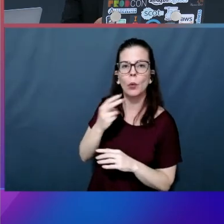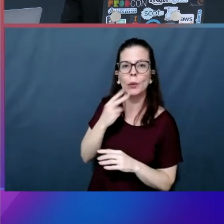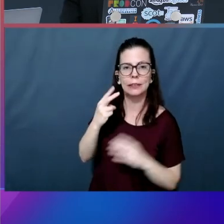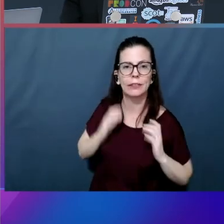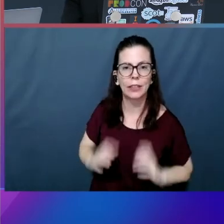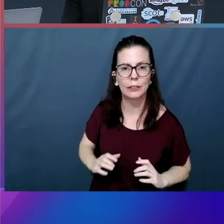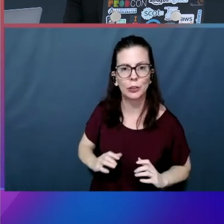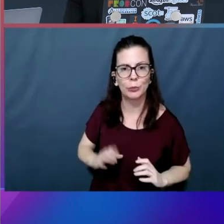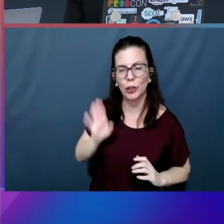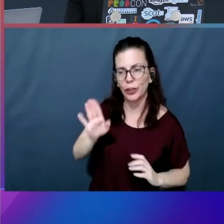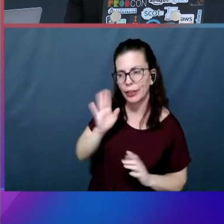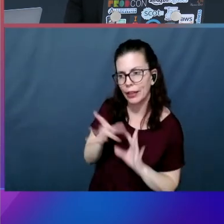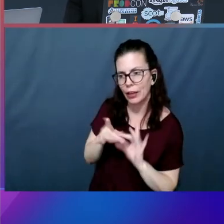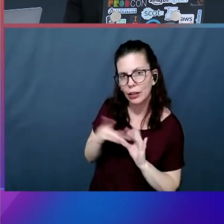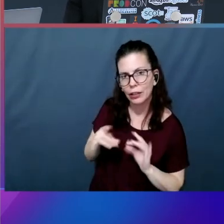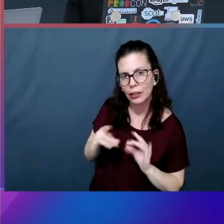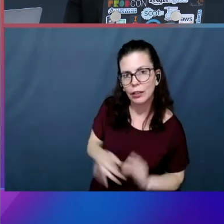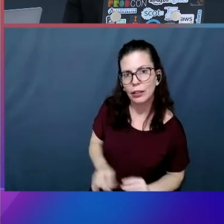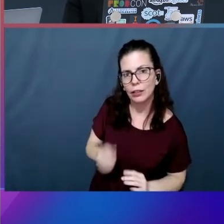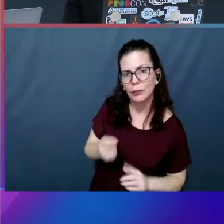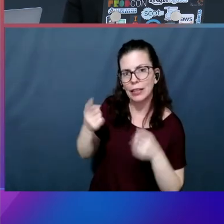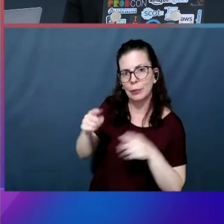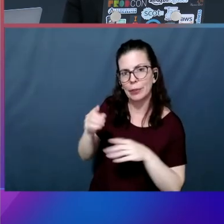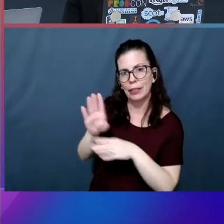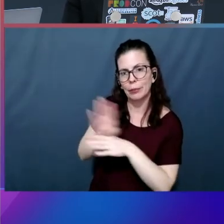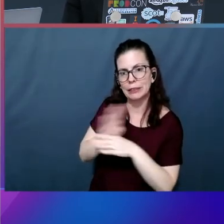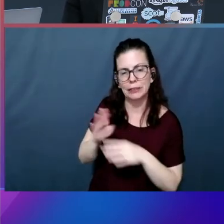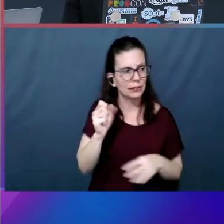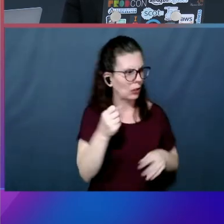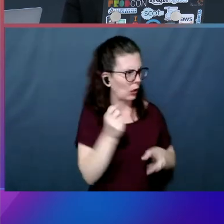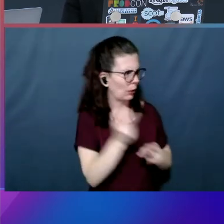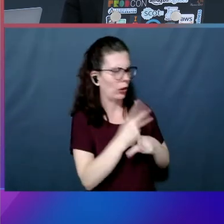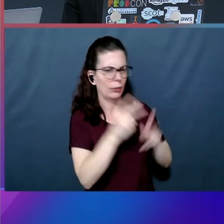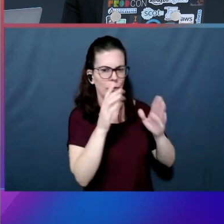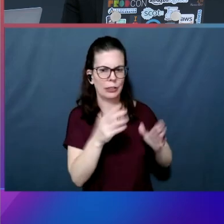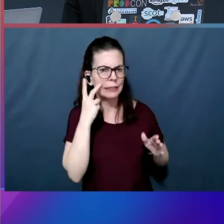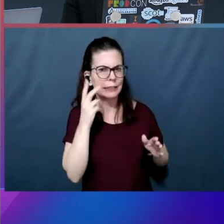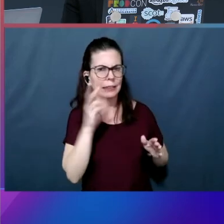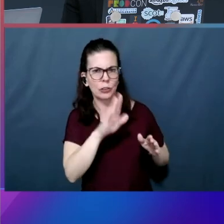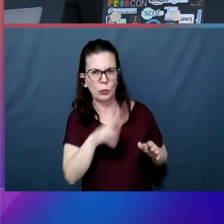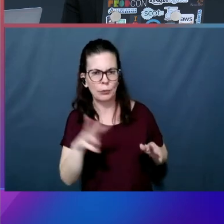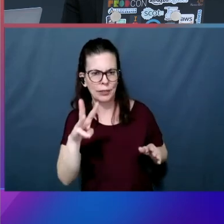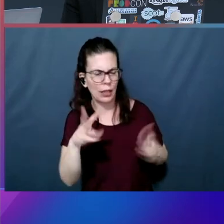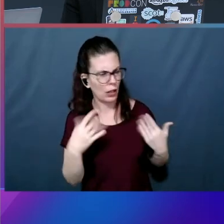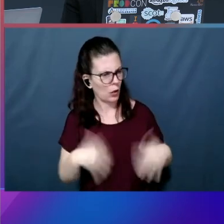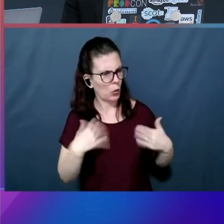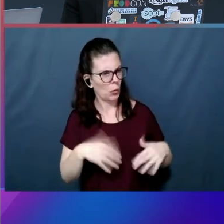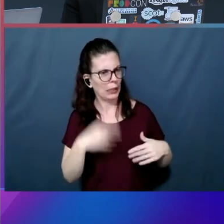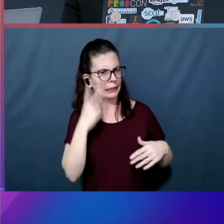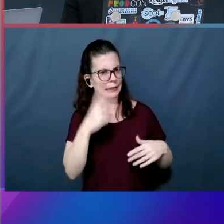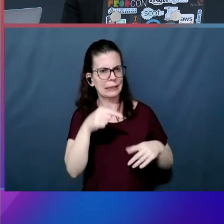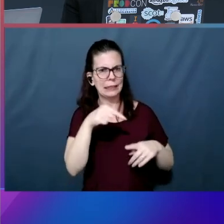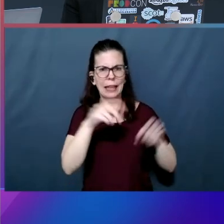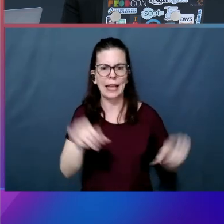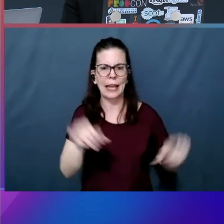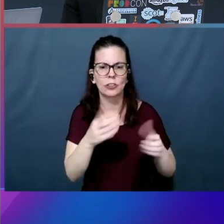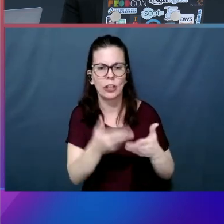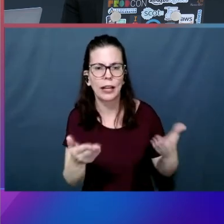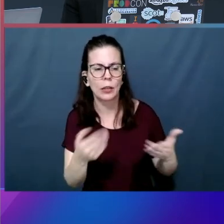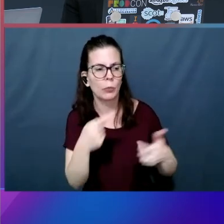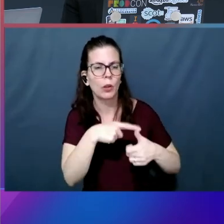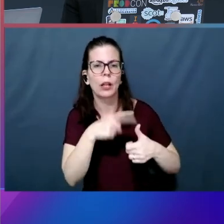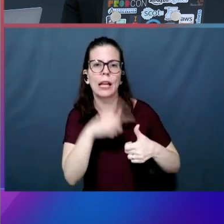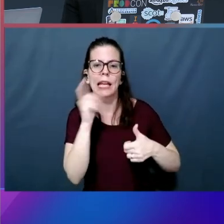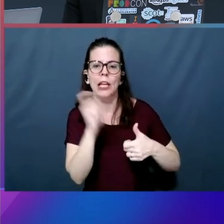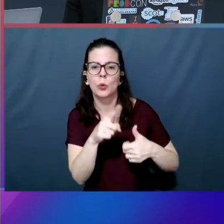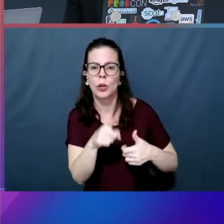So as a product person, I see this transcript that says, I read on your website that it's possible to get something, and I see the action item was, inquiry is we're no longer supporting